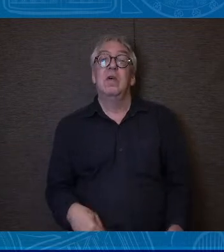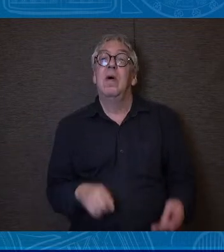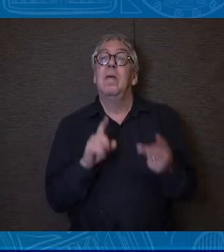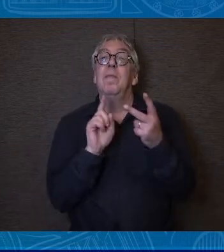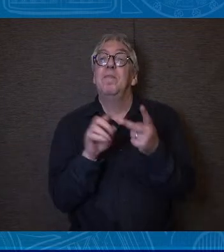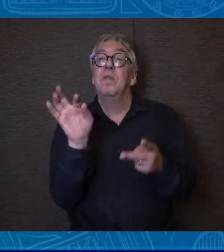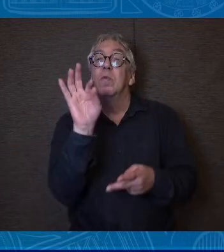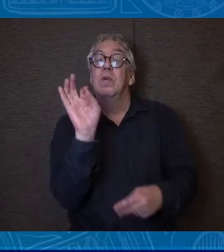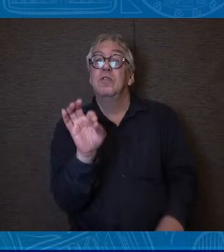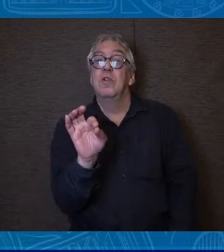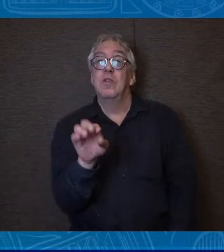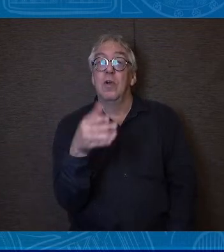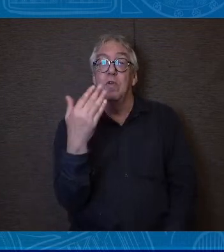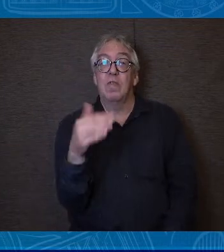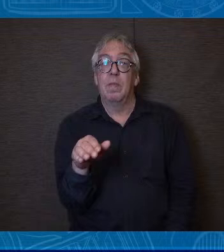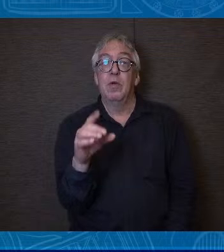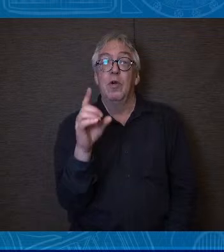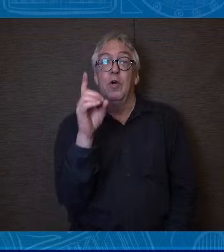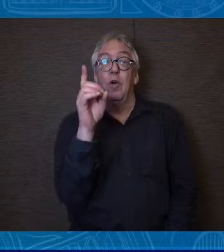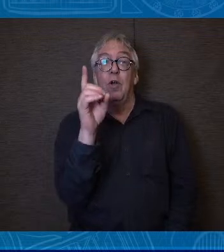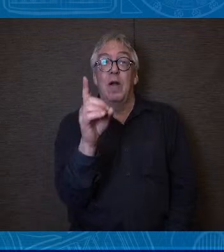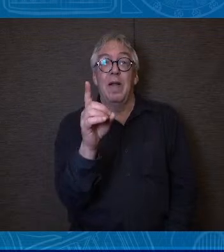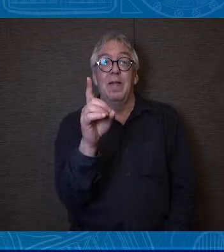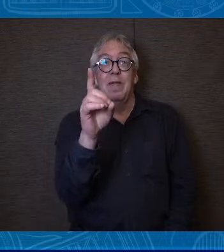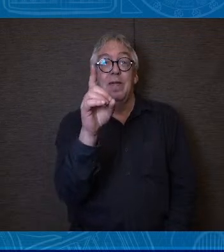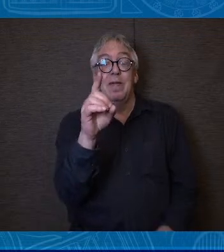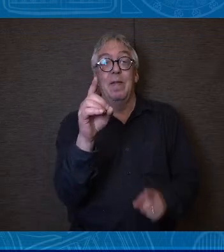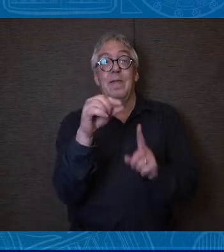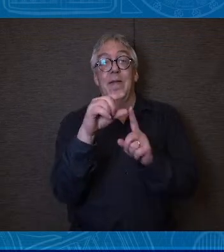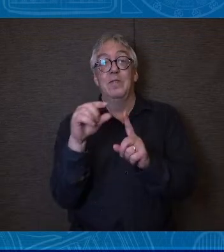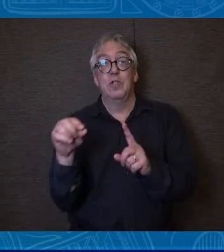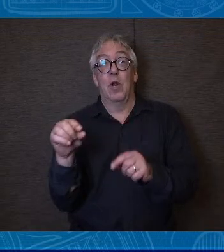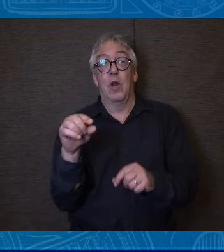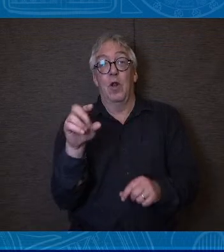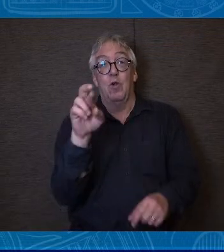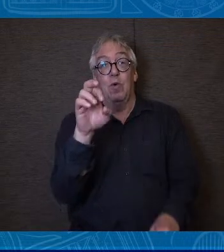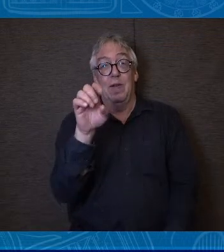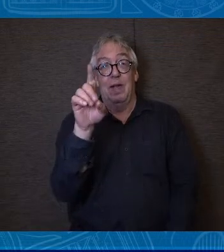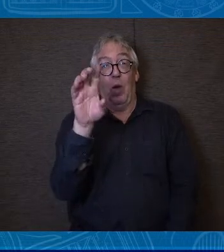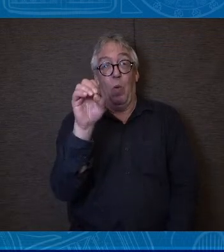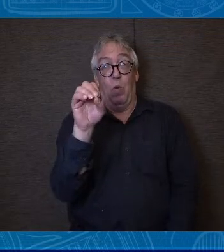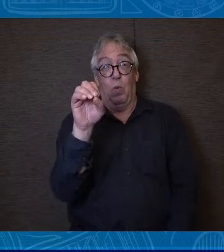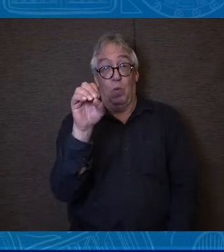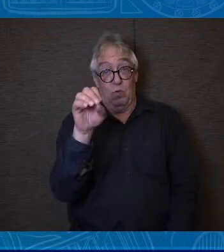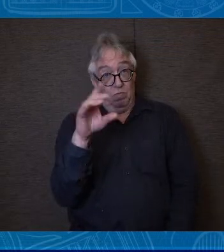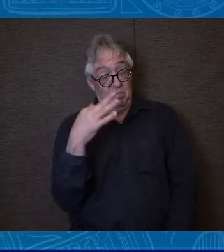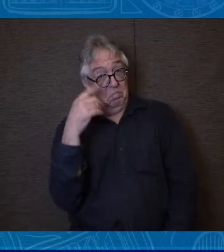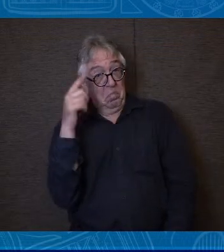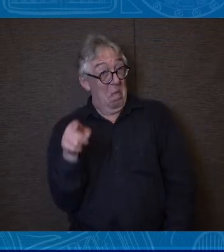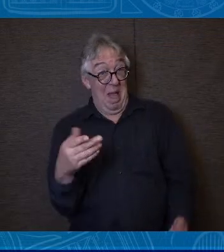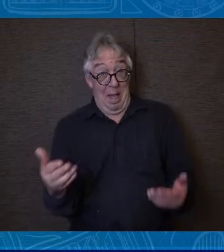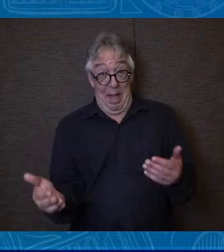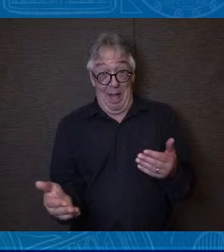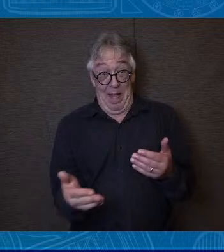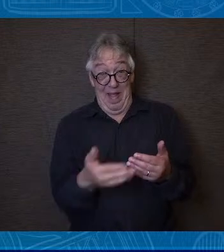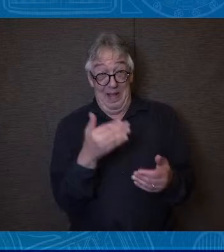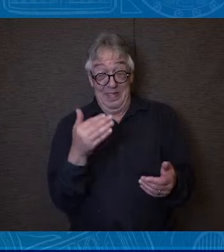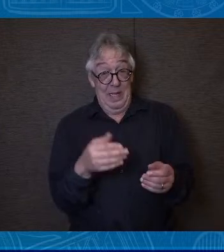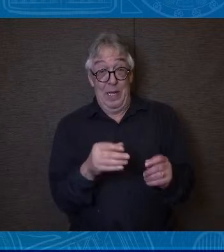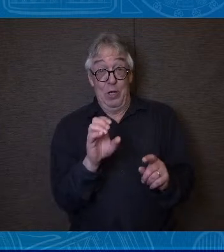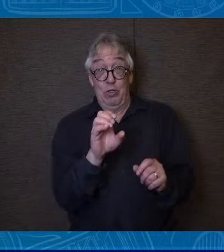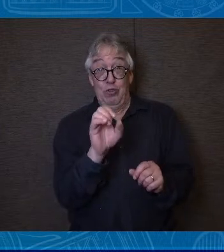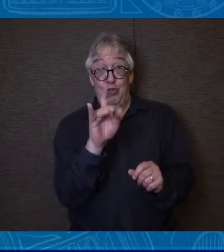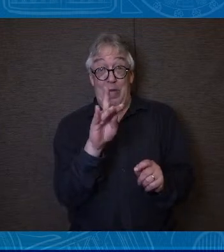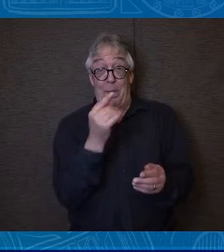considered using the DR radio, digital radio, which is with a high frequency, which is easy to install and cheap to install? You